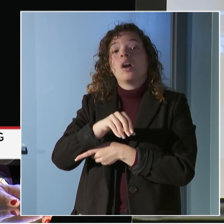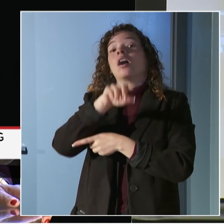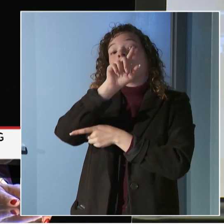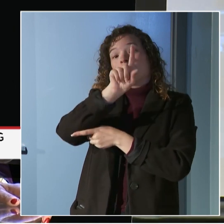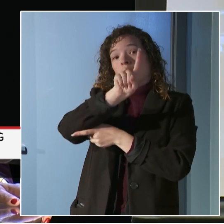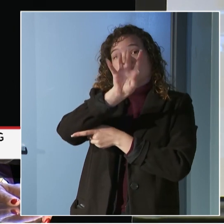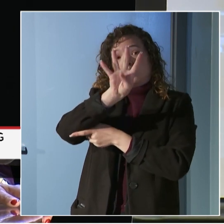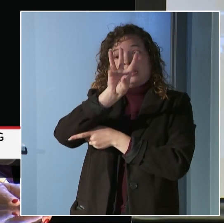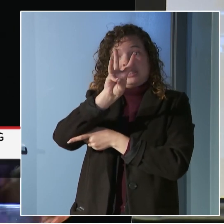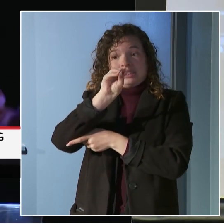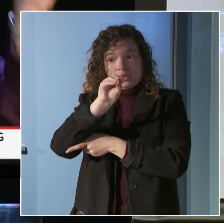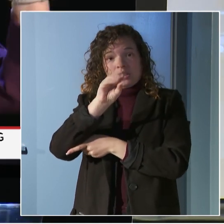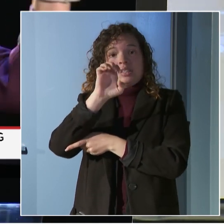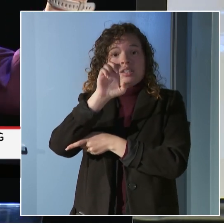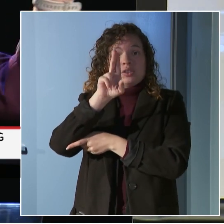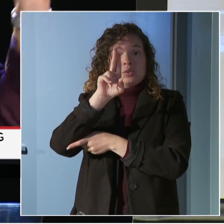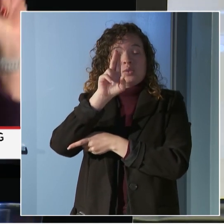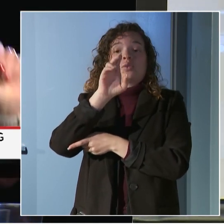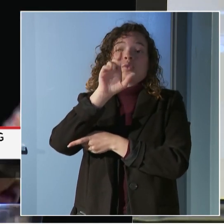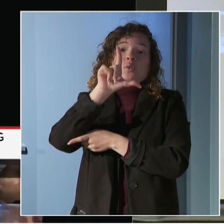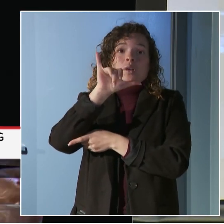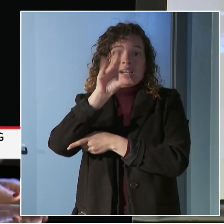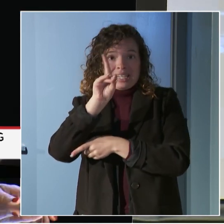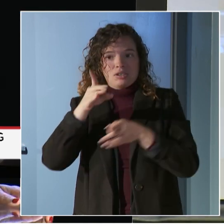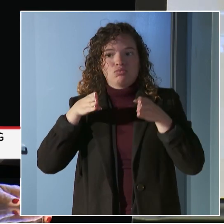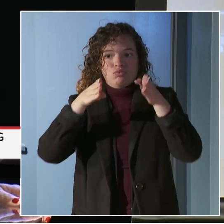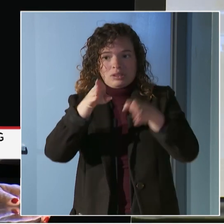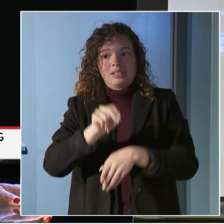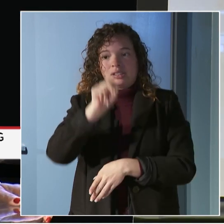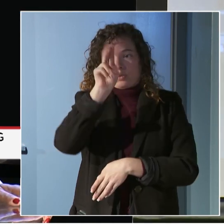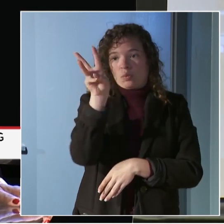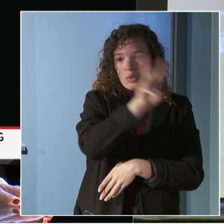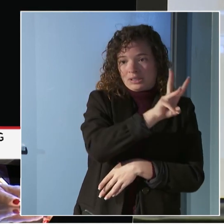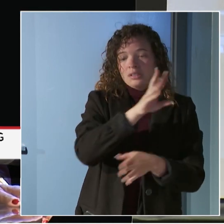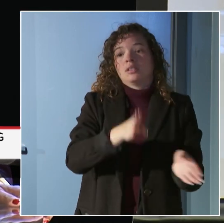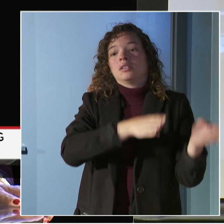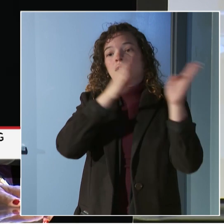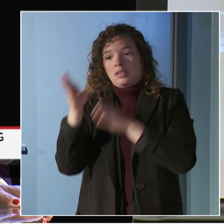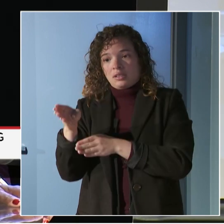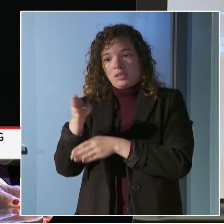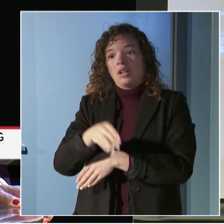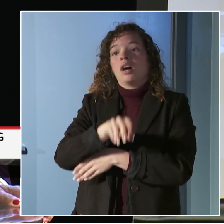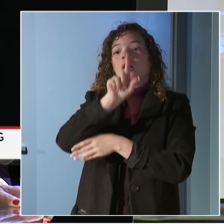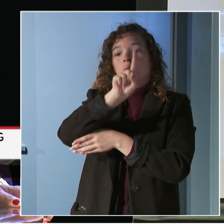at 1724 Kalorama Road Northwest.